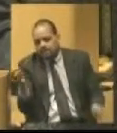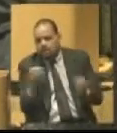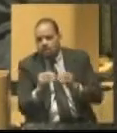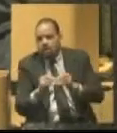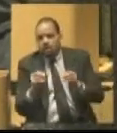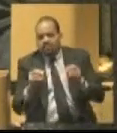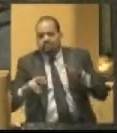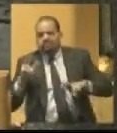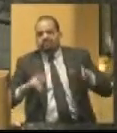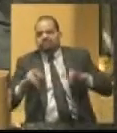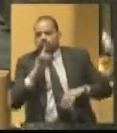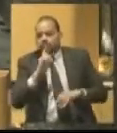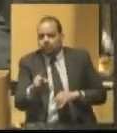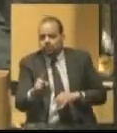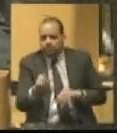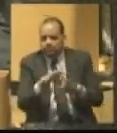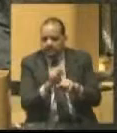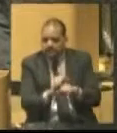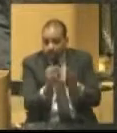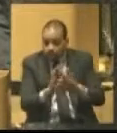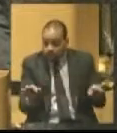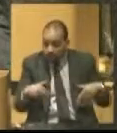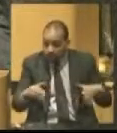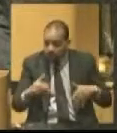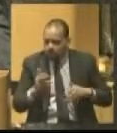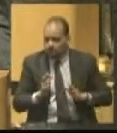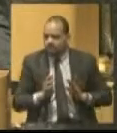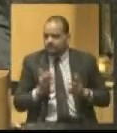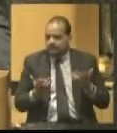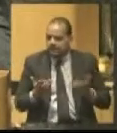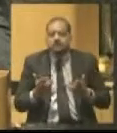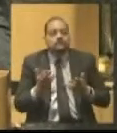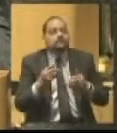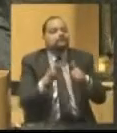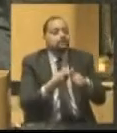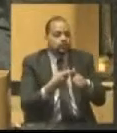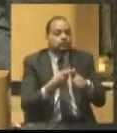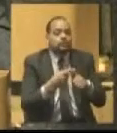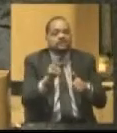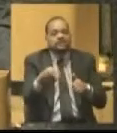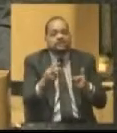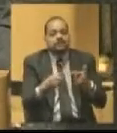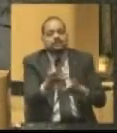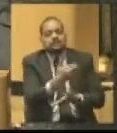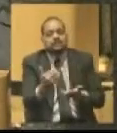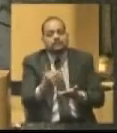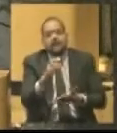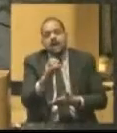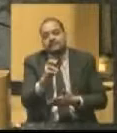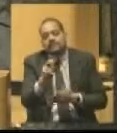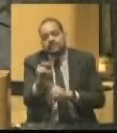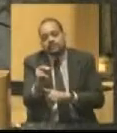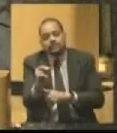But at first they implemented the Second Confiscation Act only to the extent of allowing slaves into their lines and putting them to